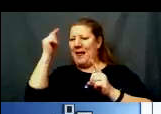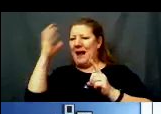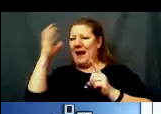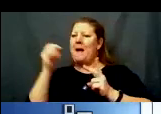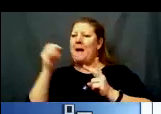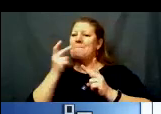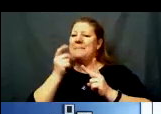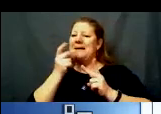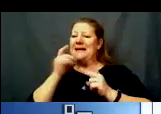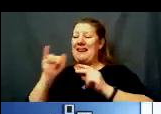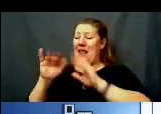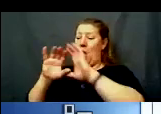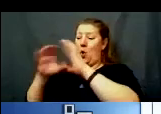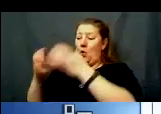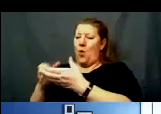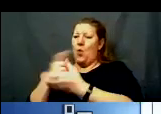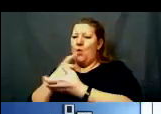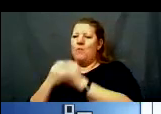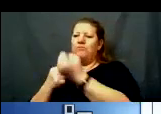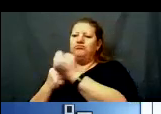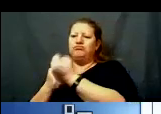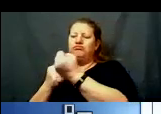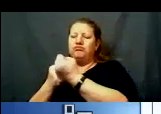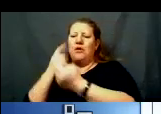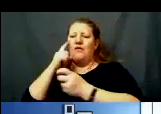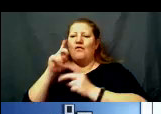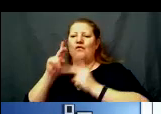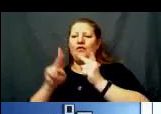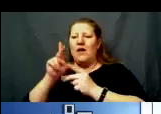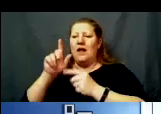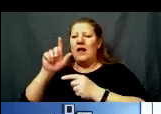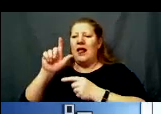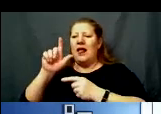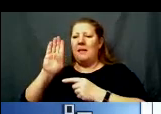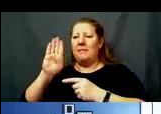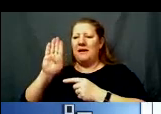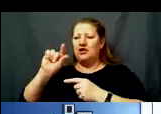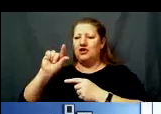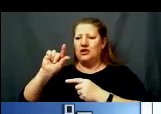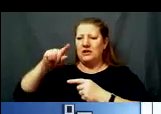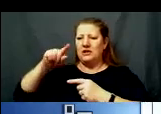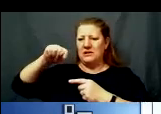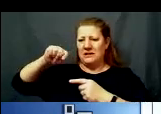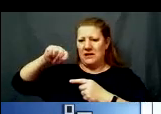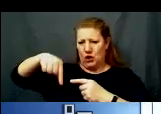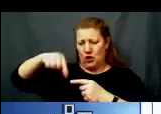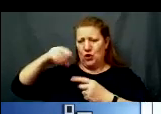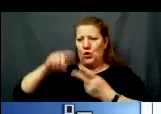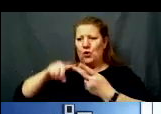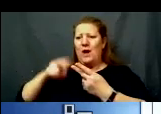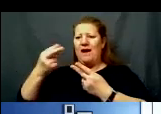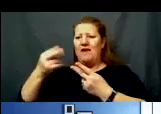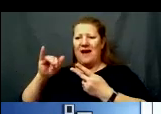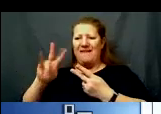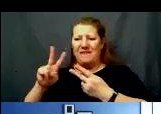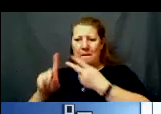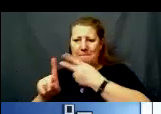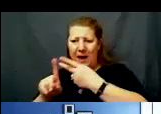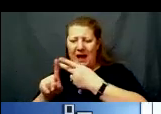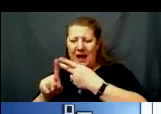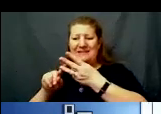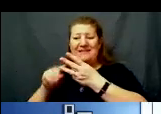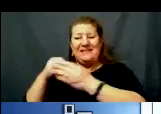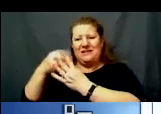that advocates for incarcerated persons who are LGBTQ or HIV positive, and have pointed out, as has the